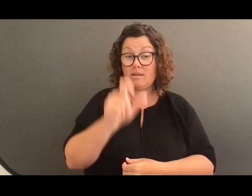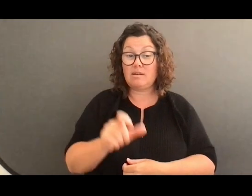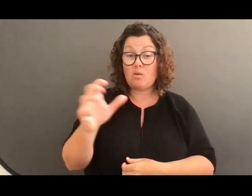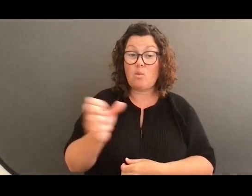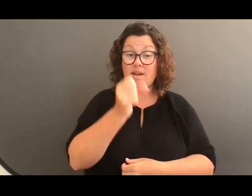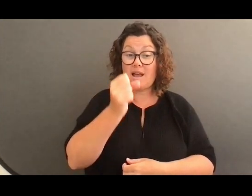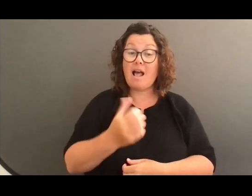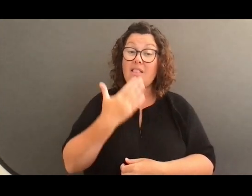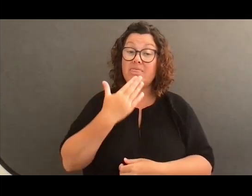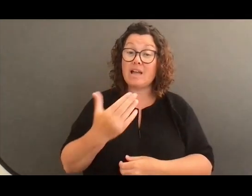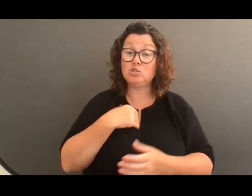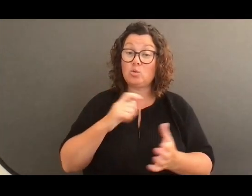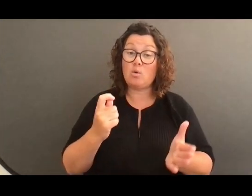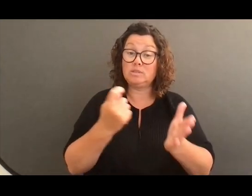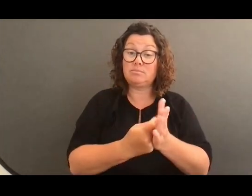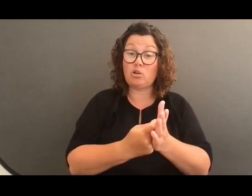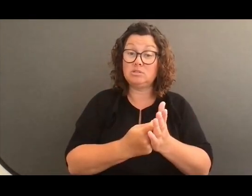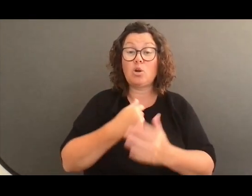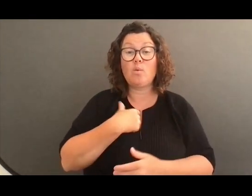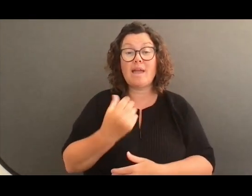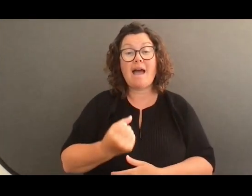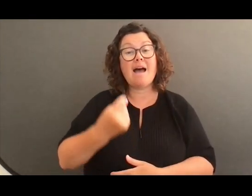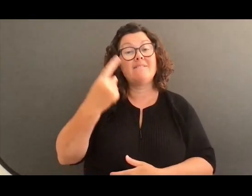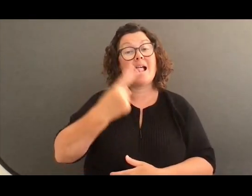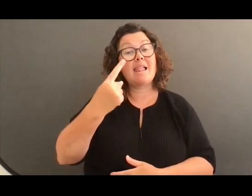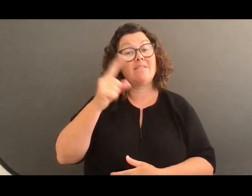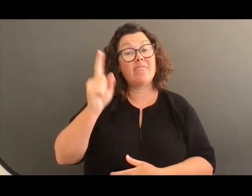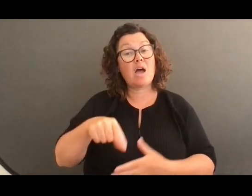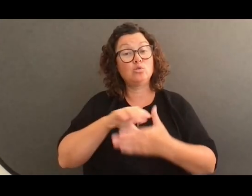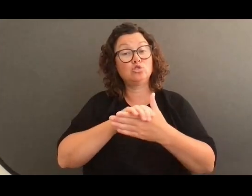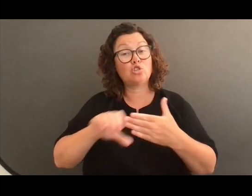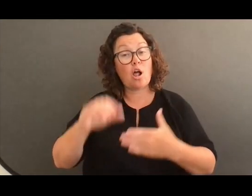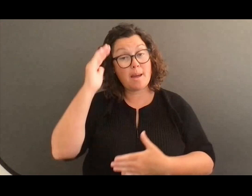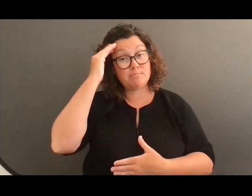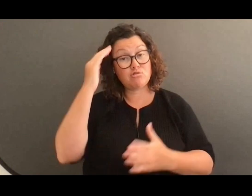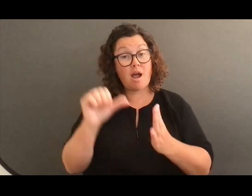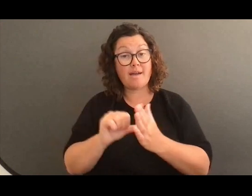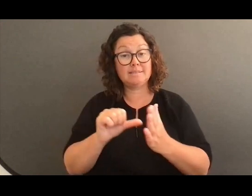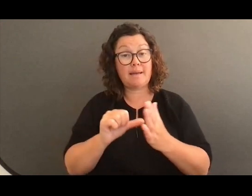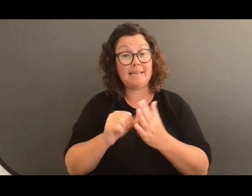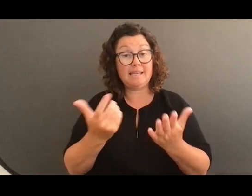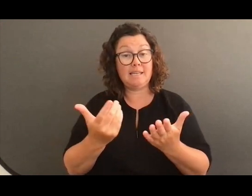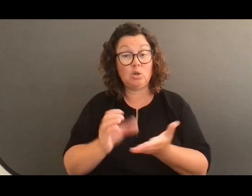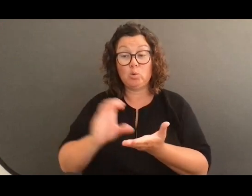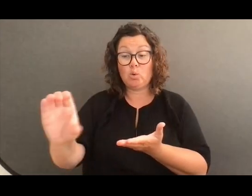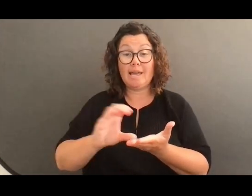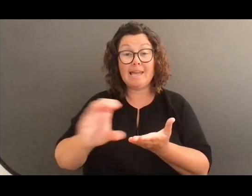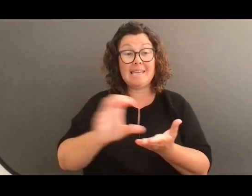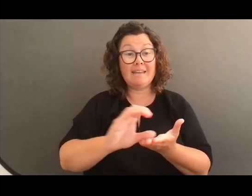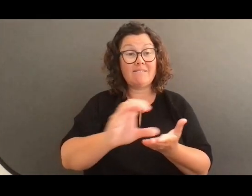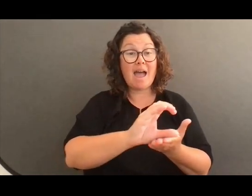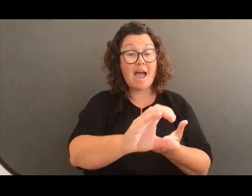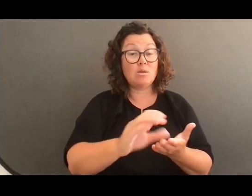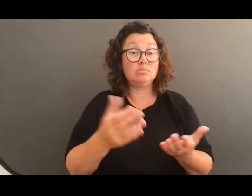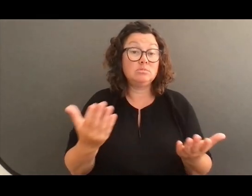over $11,000 in prize money that we give out at the regional showcase. So it attracts quite a number of people to that event. And